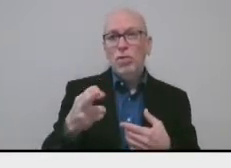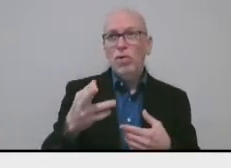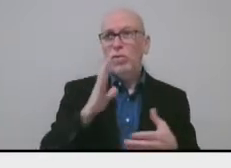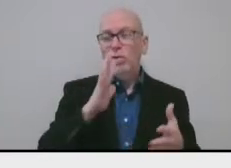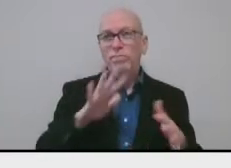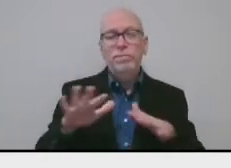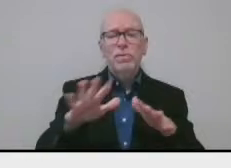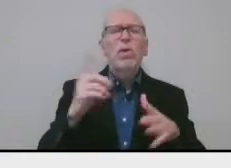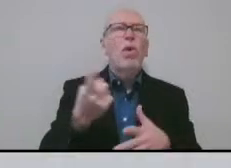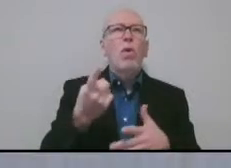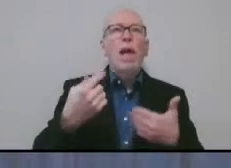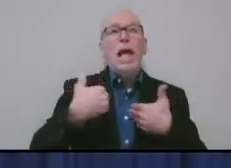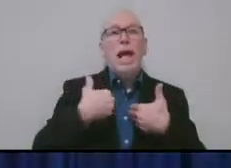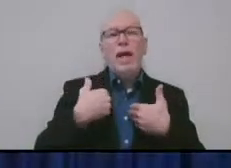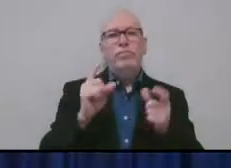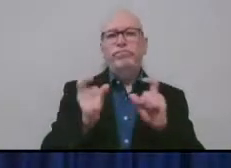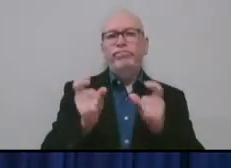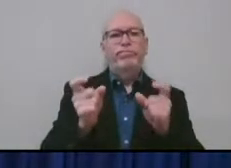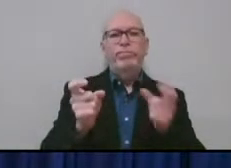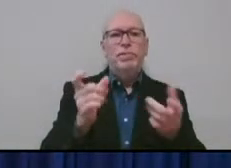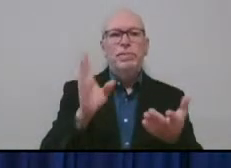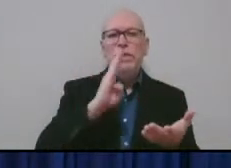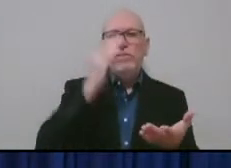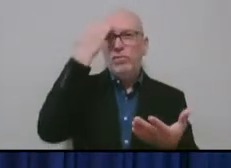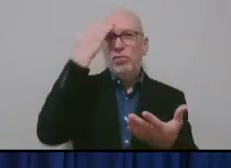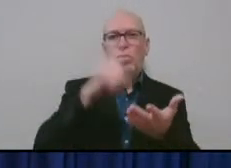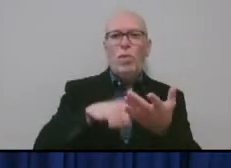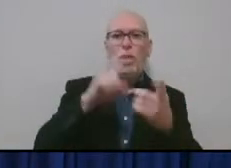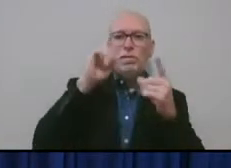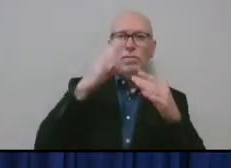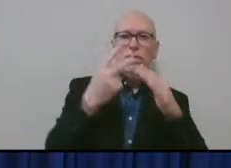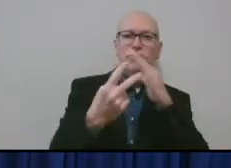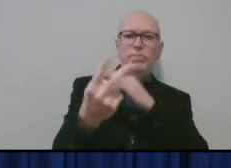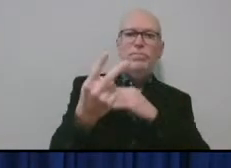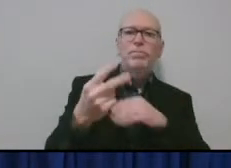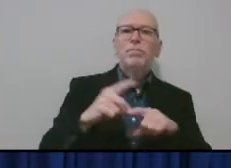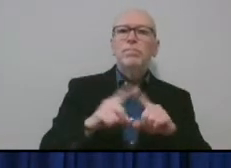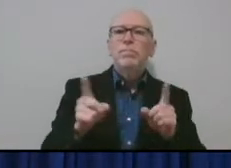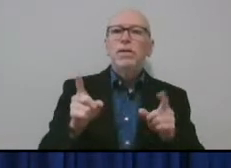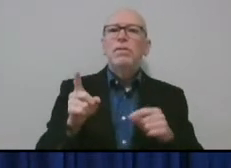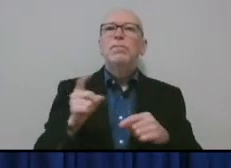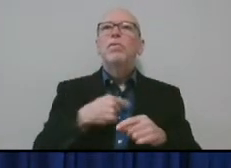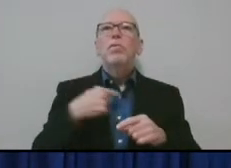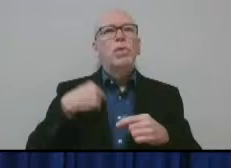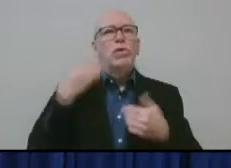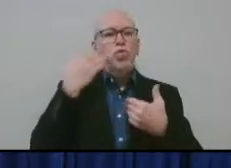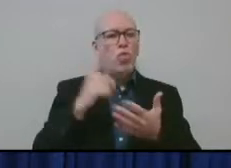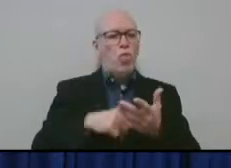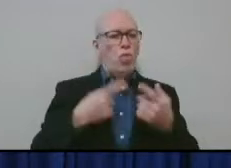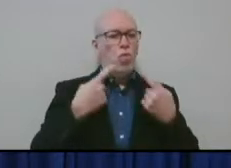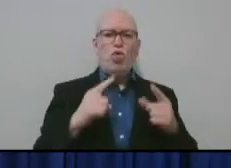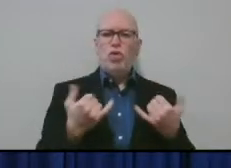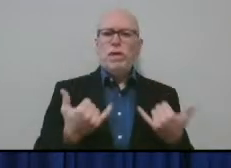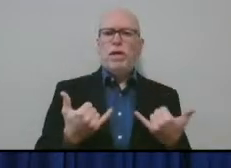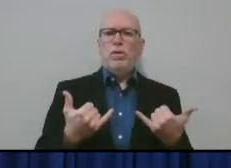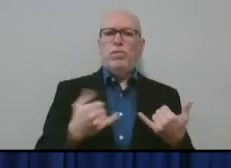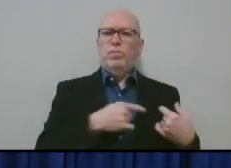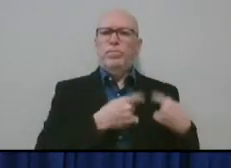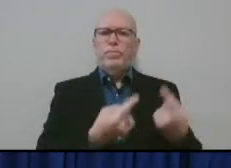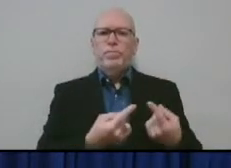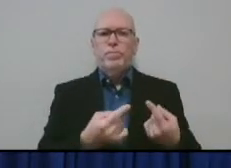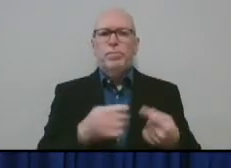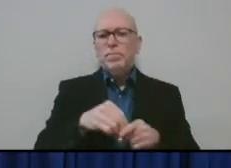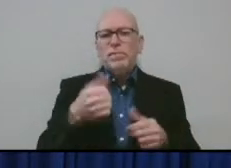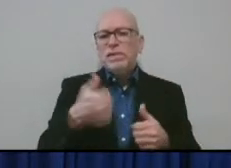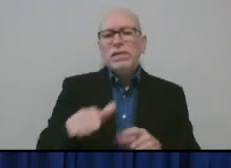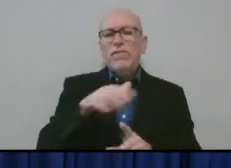always something out there lurking, but we know what works in any environment, in